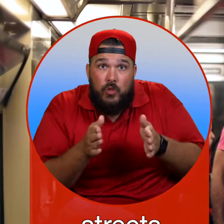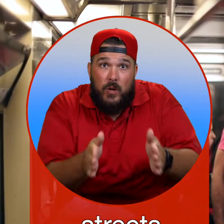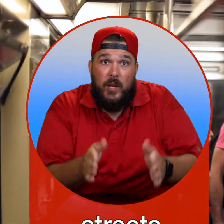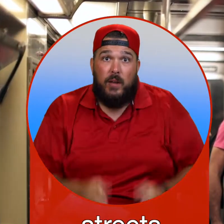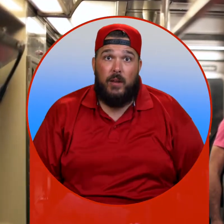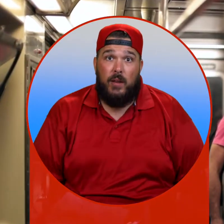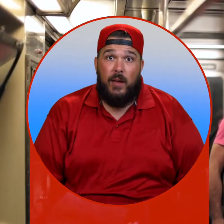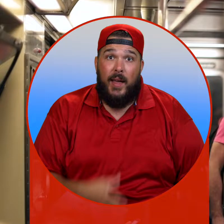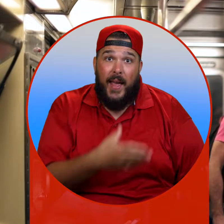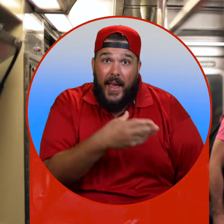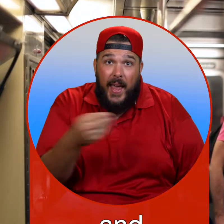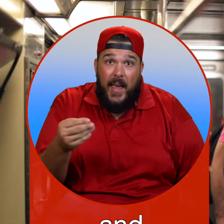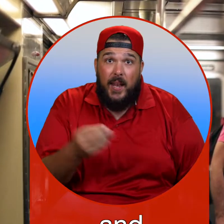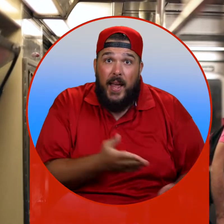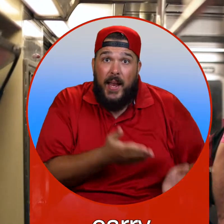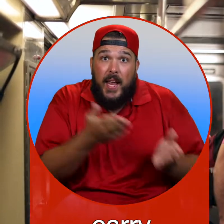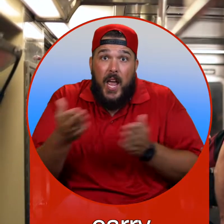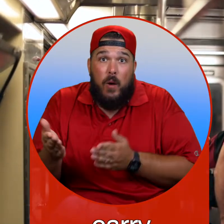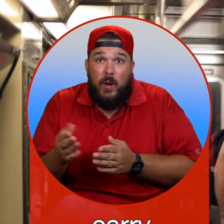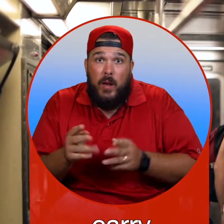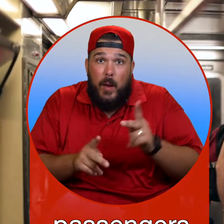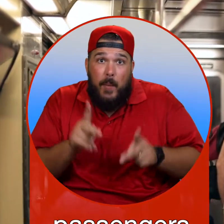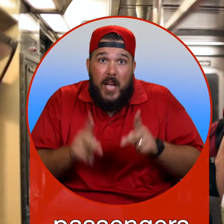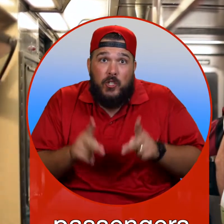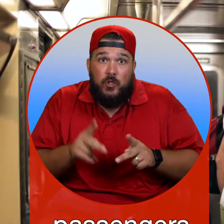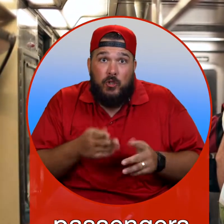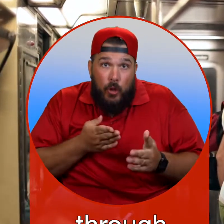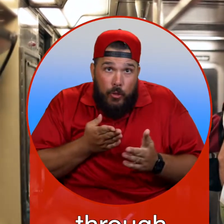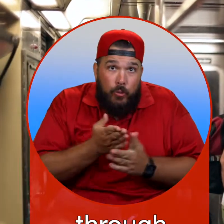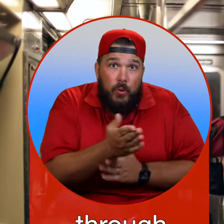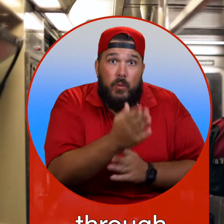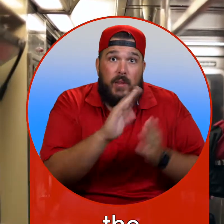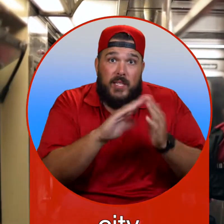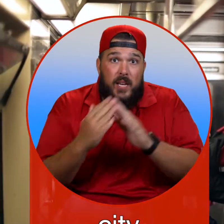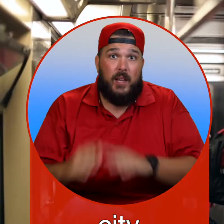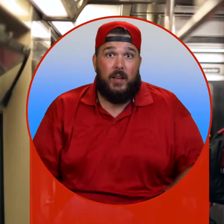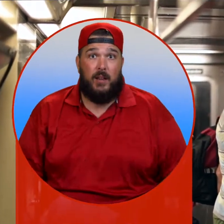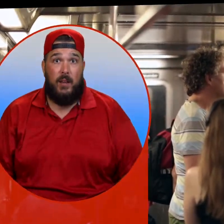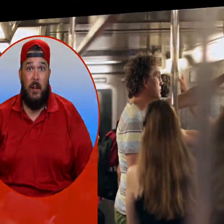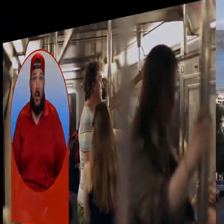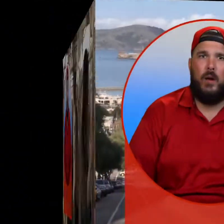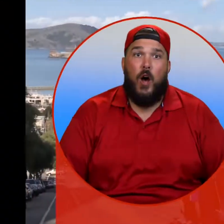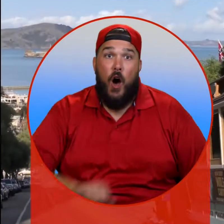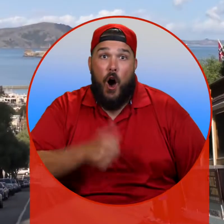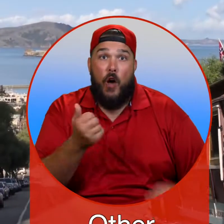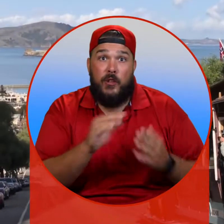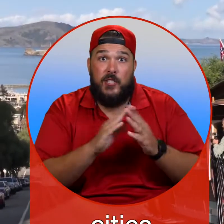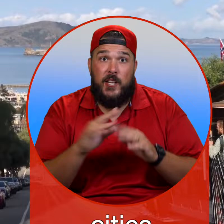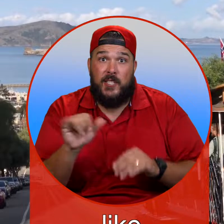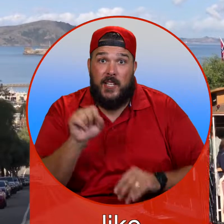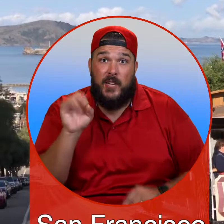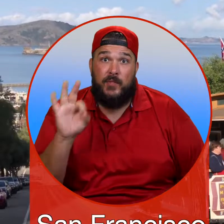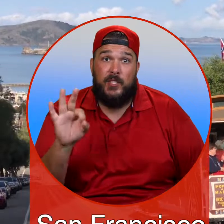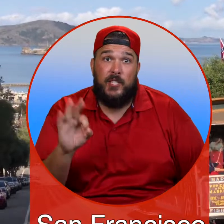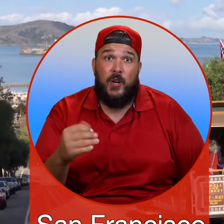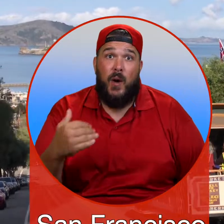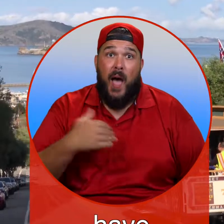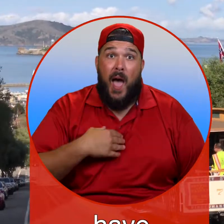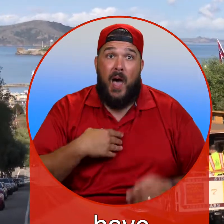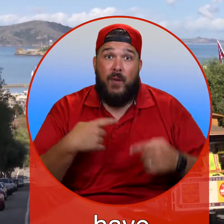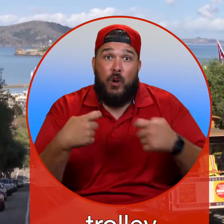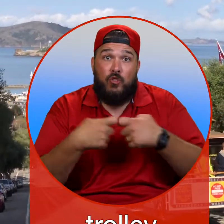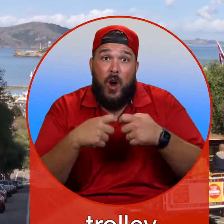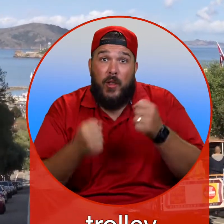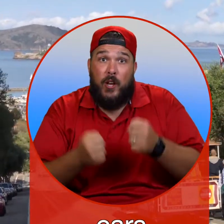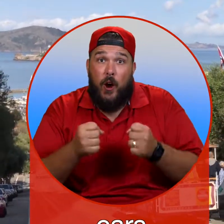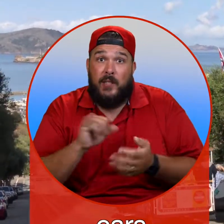beneath the street and carry passengers through the city. Other cities like San Francisco